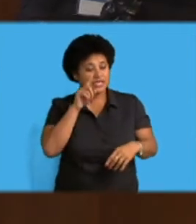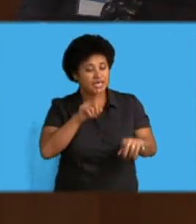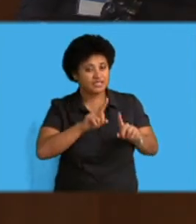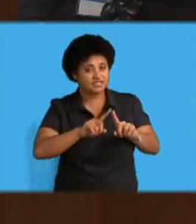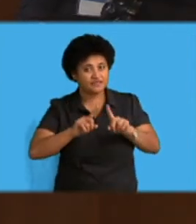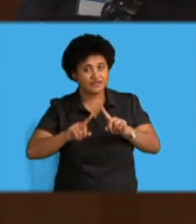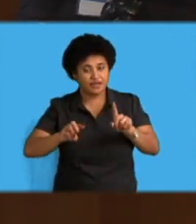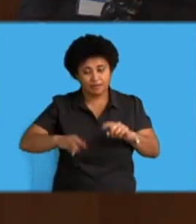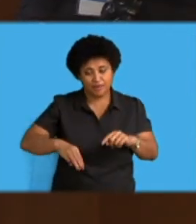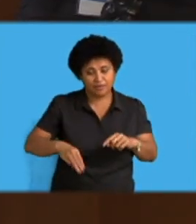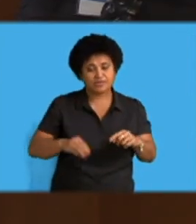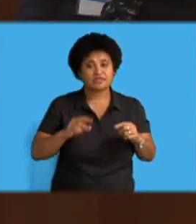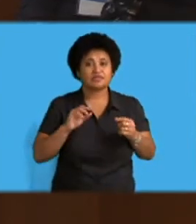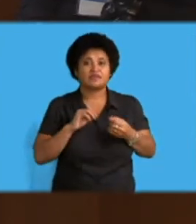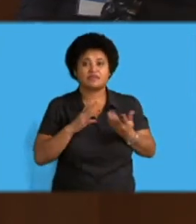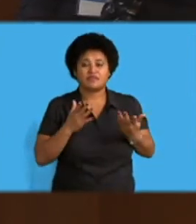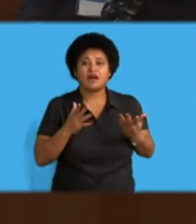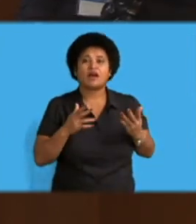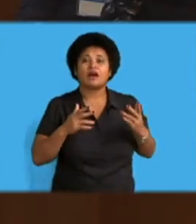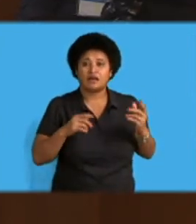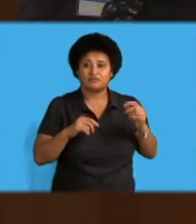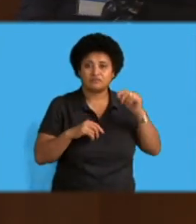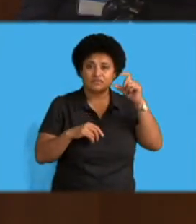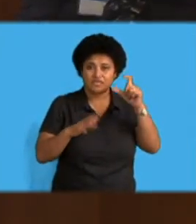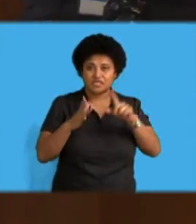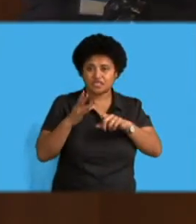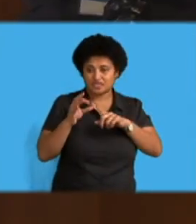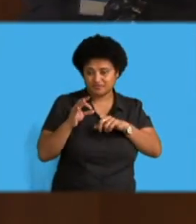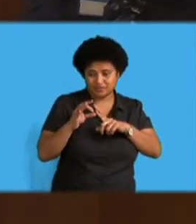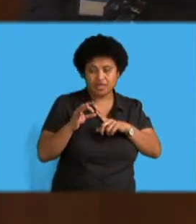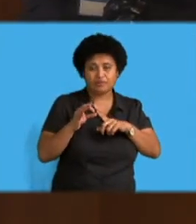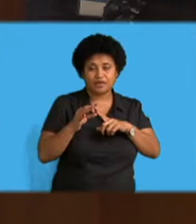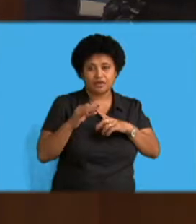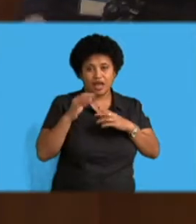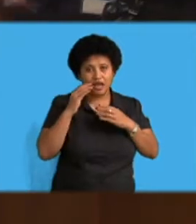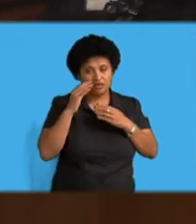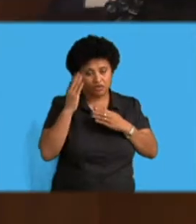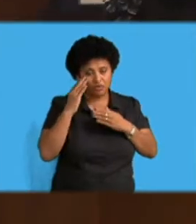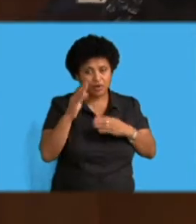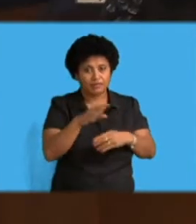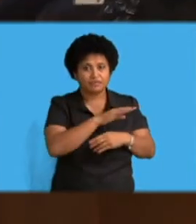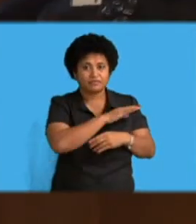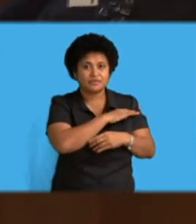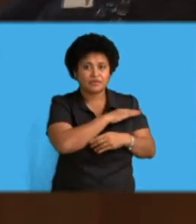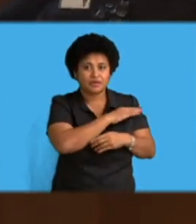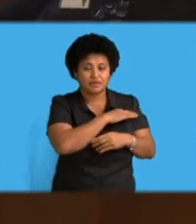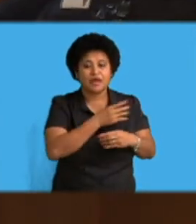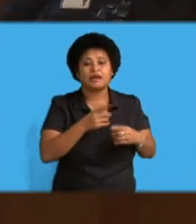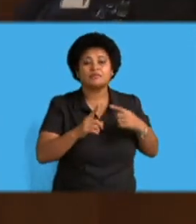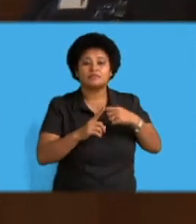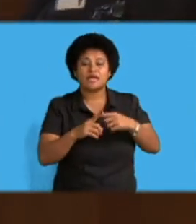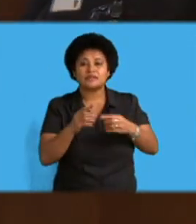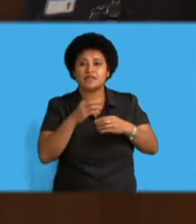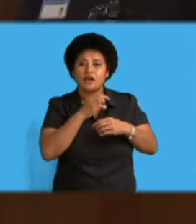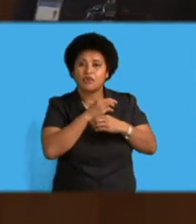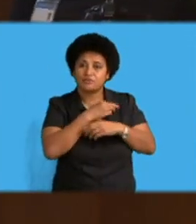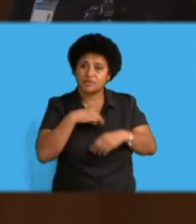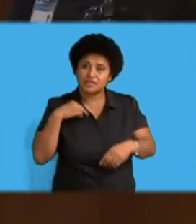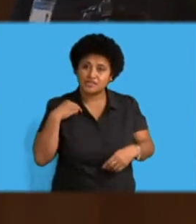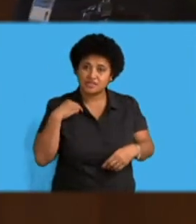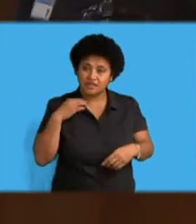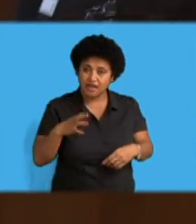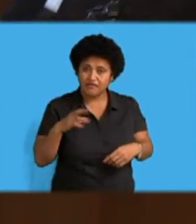members of the presidency of COP23, the Honourable Prime Minister, our climate champion, the Honourable Minister for Agriculture,